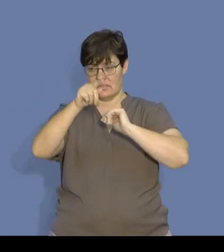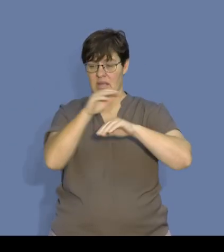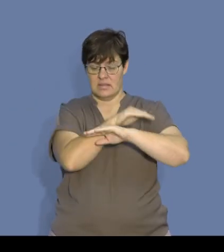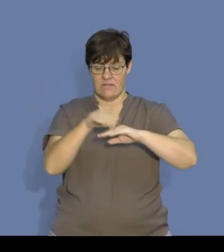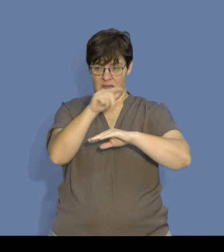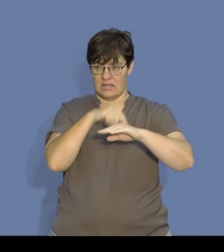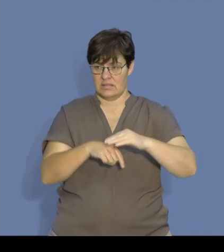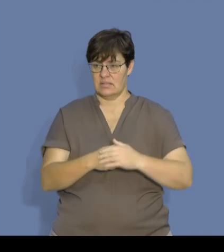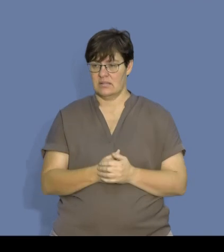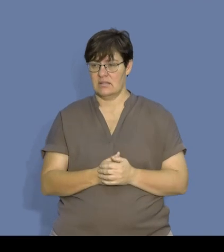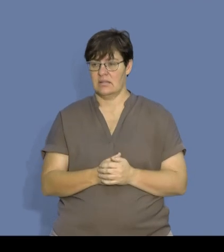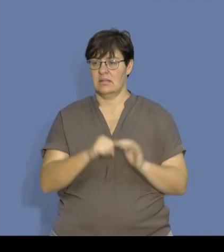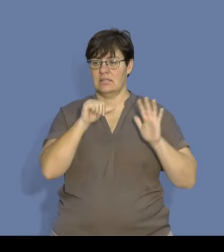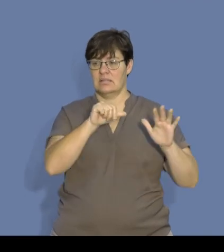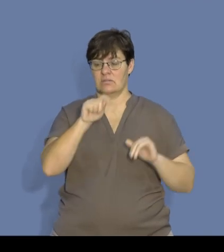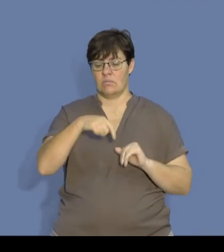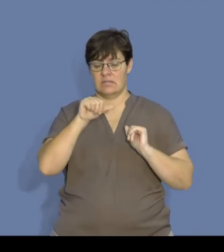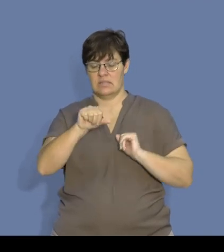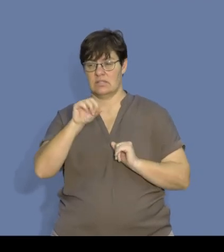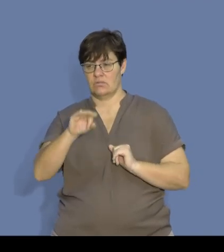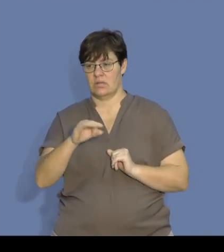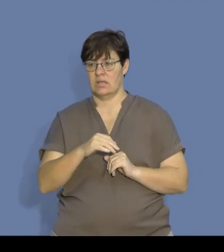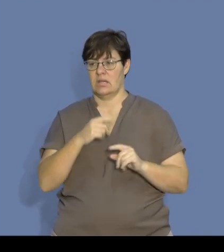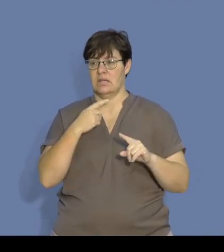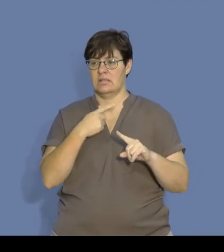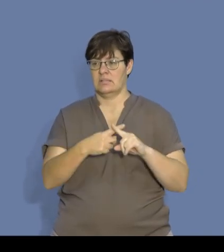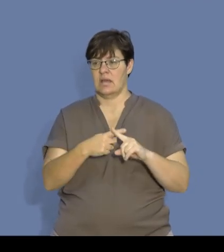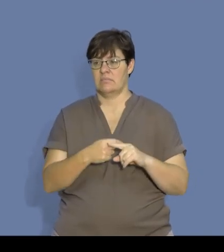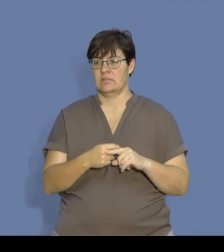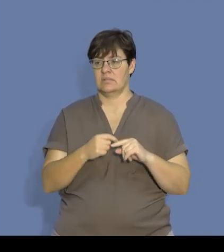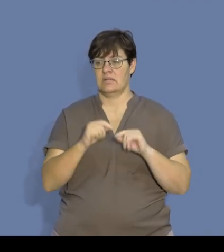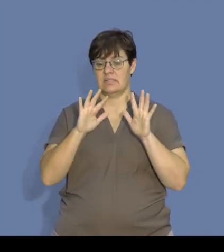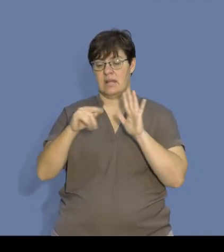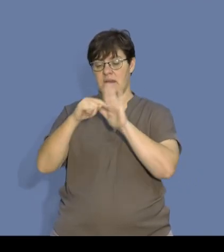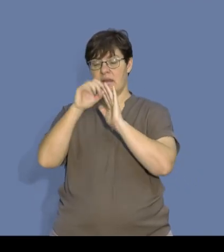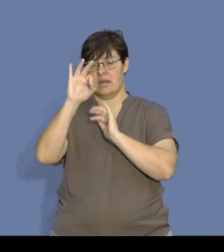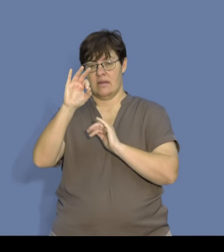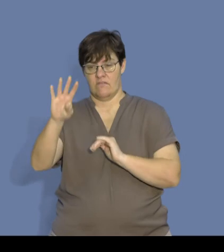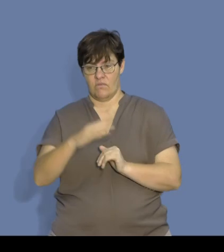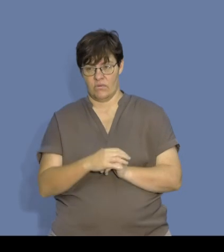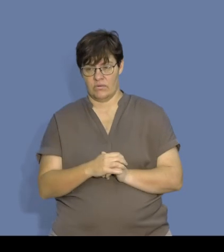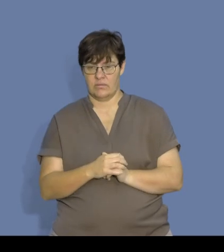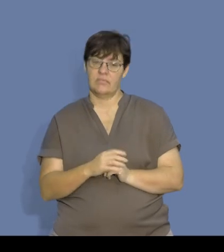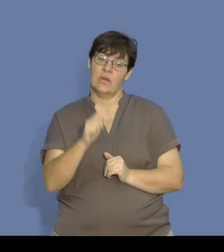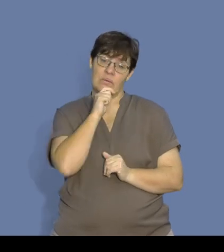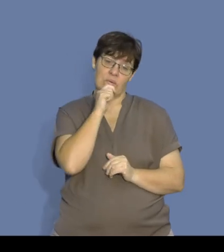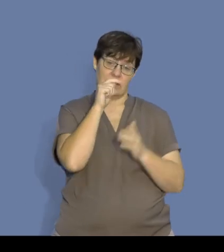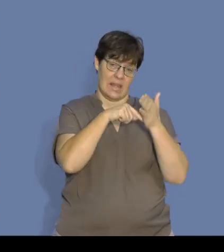Oh, yes, that's right. Just checking that I'm writing it down right. And we're going to use our